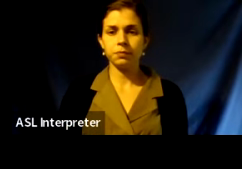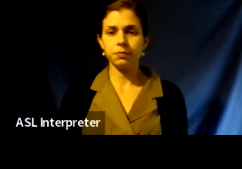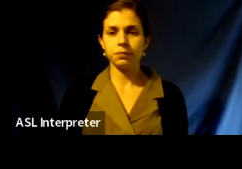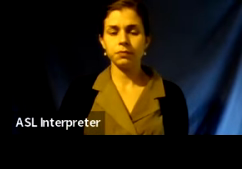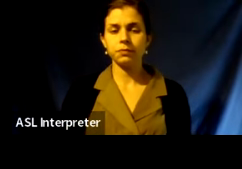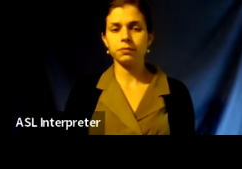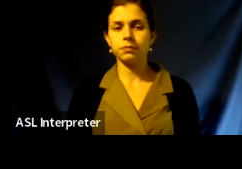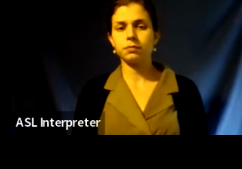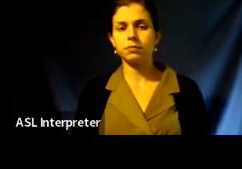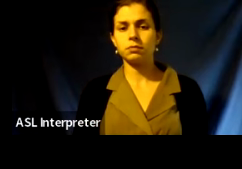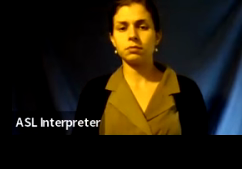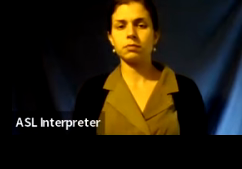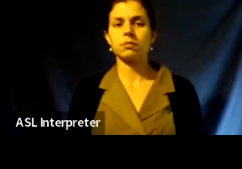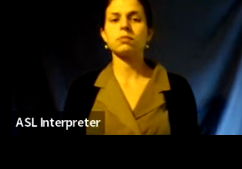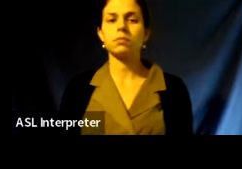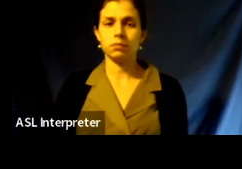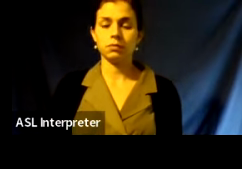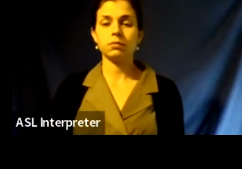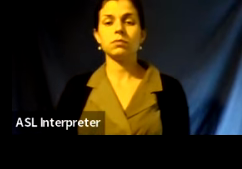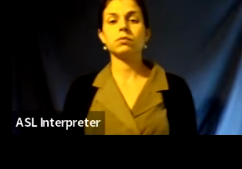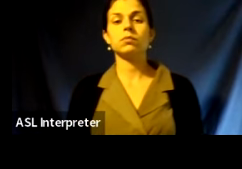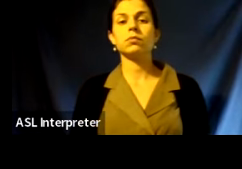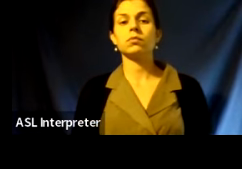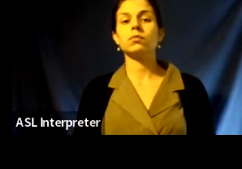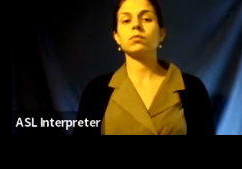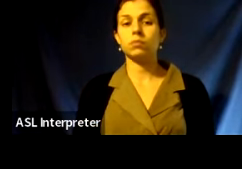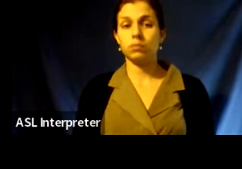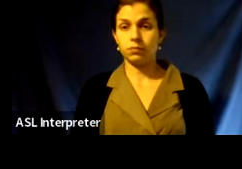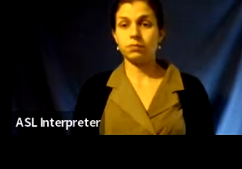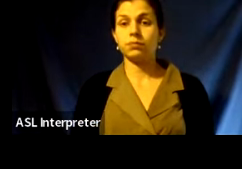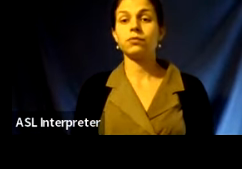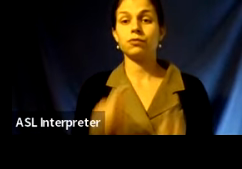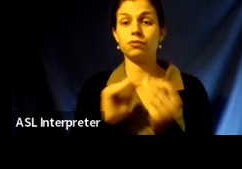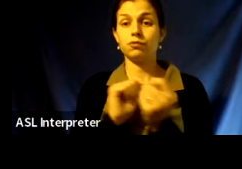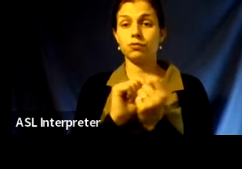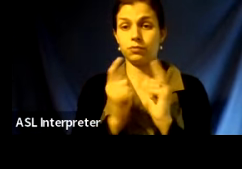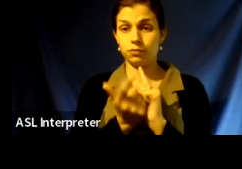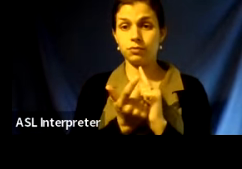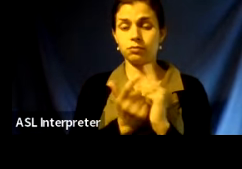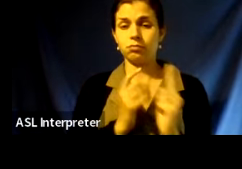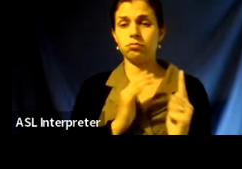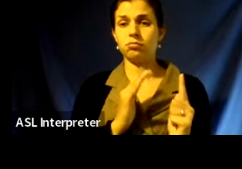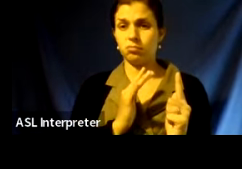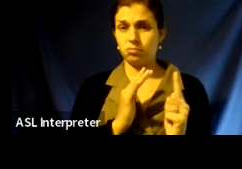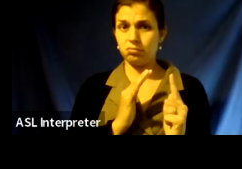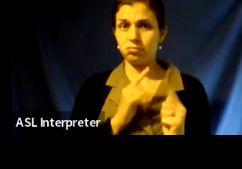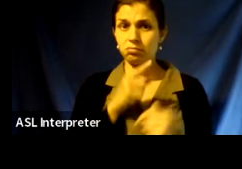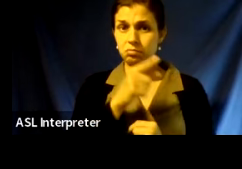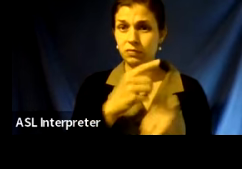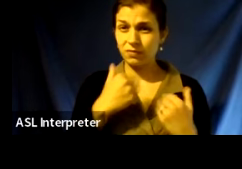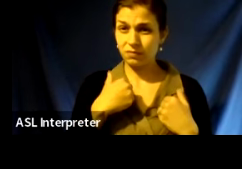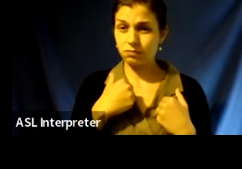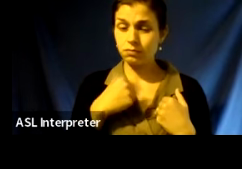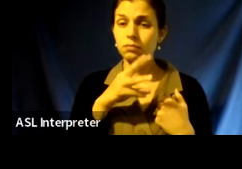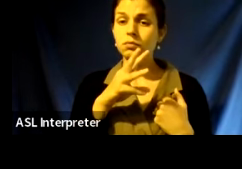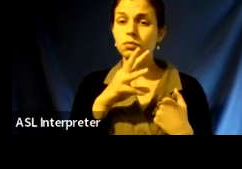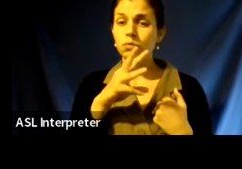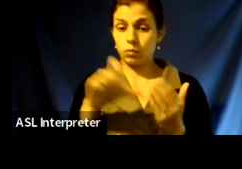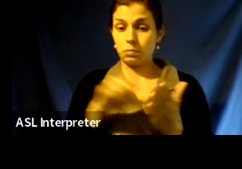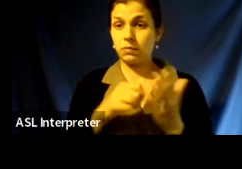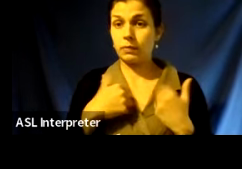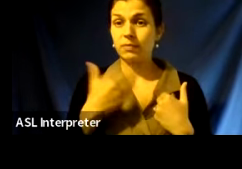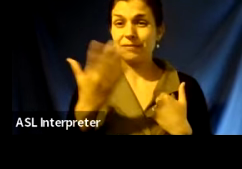The other tool I'd like to highlight is translation, which is built into the website in 15 different languages. You can find it at the